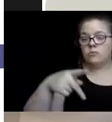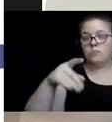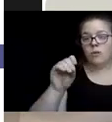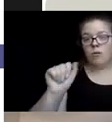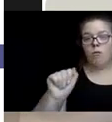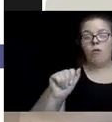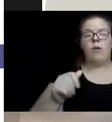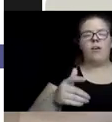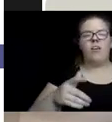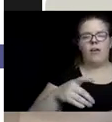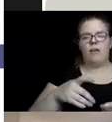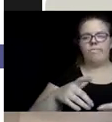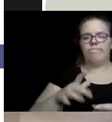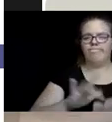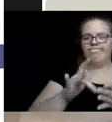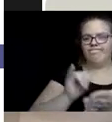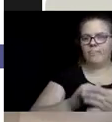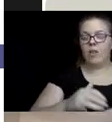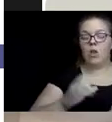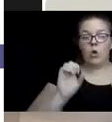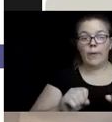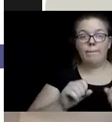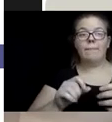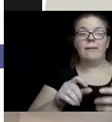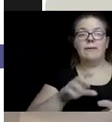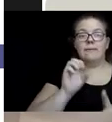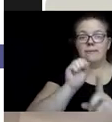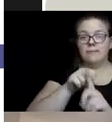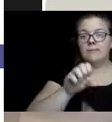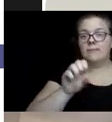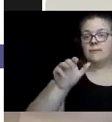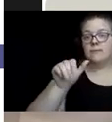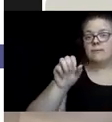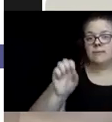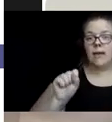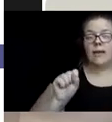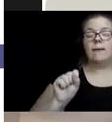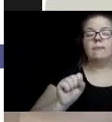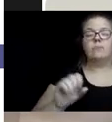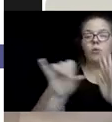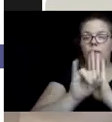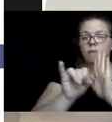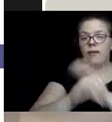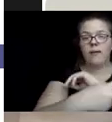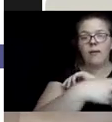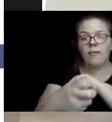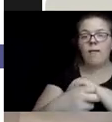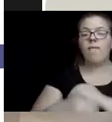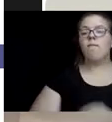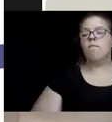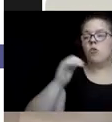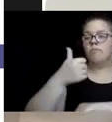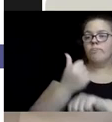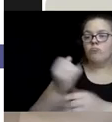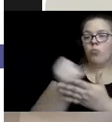It can be scams. It can be identity theft. It can be taking credit cards out in a person's name. It really can be